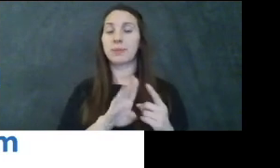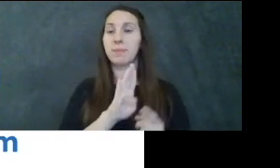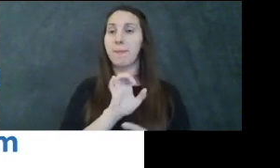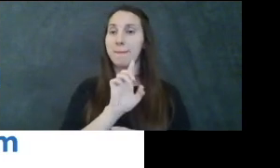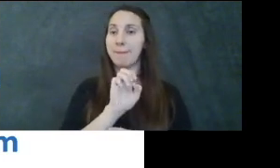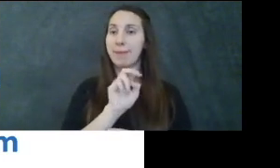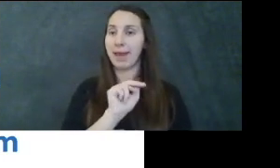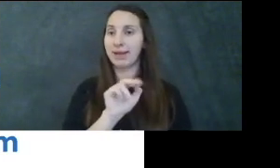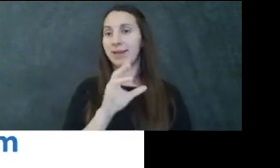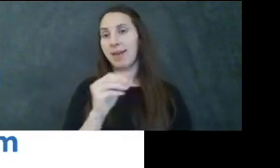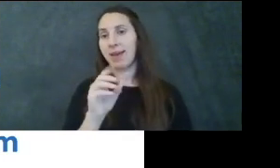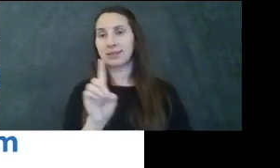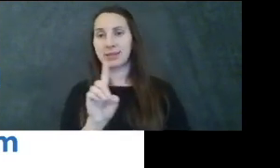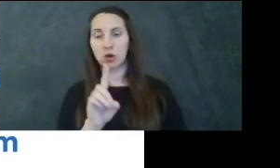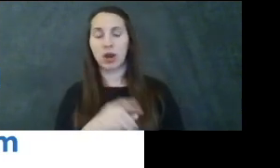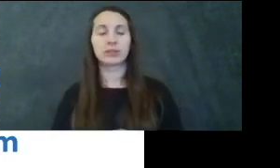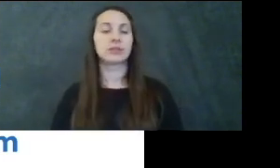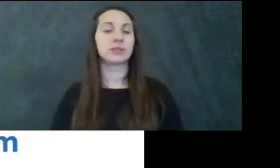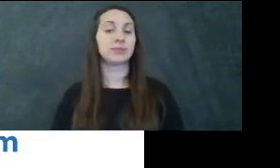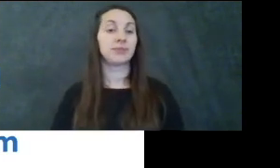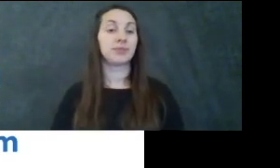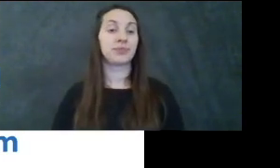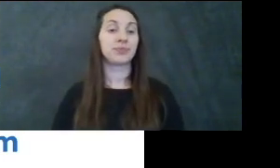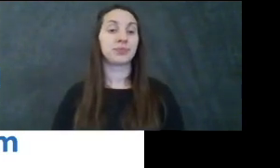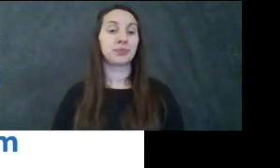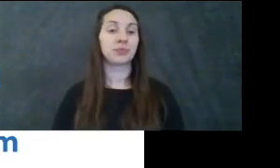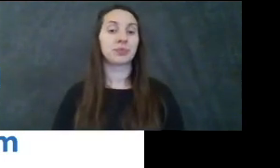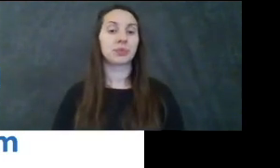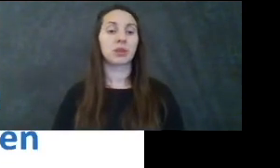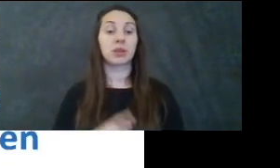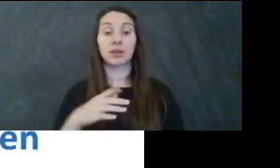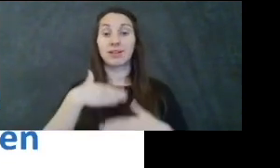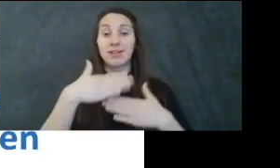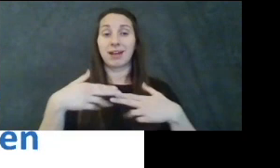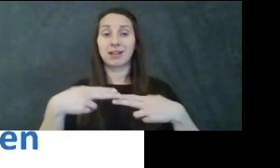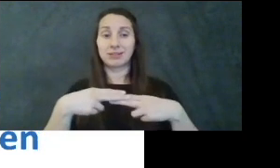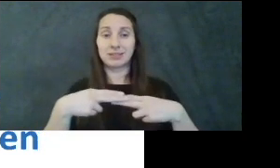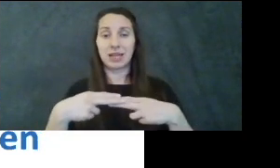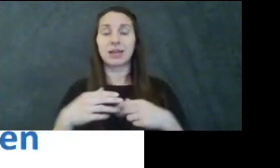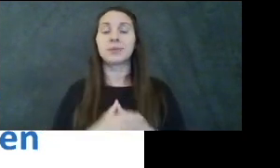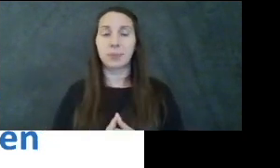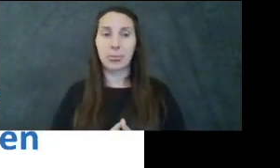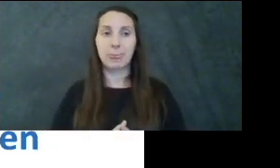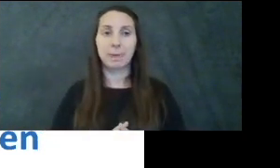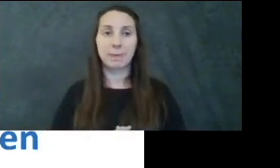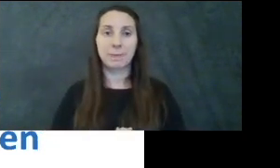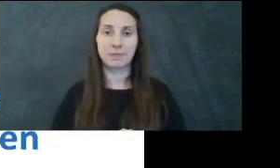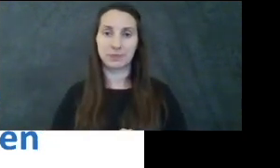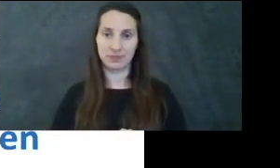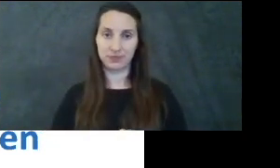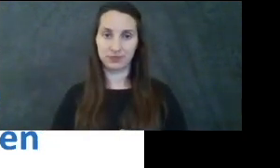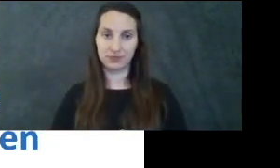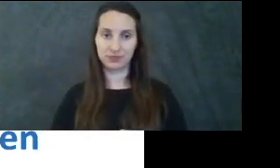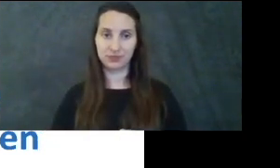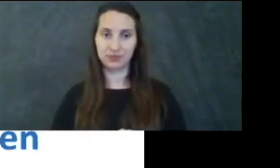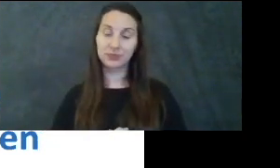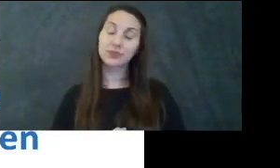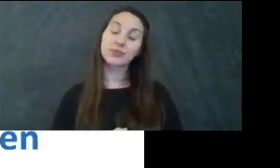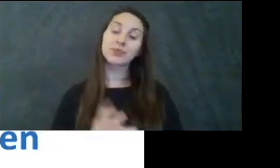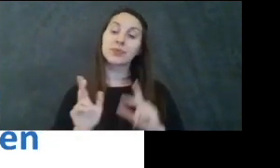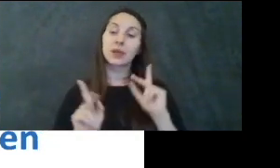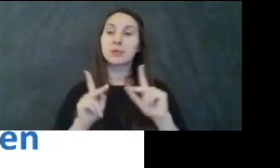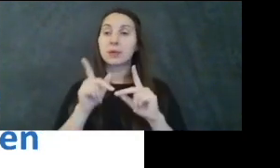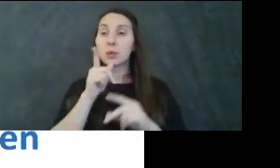Other folks that are particularly likely to, if we look at the next slide, to have heard and read and paid a lot of attention to these